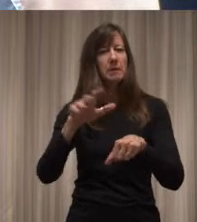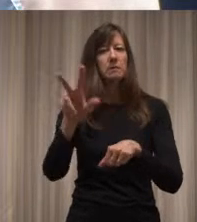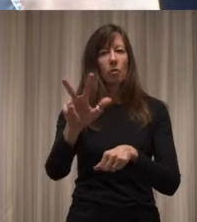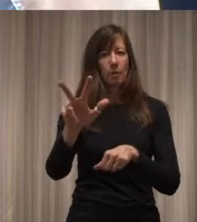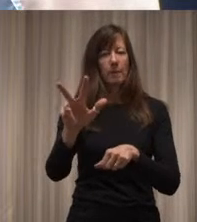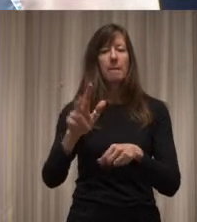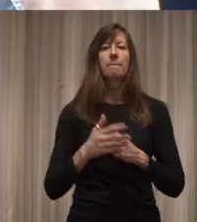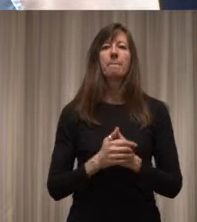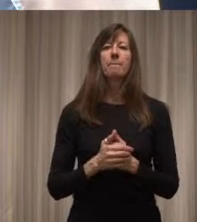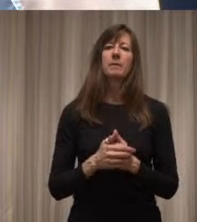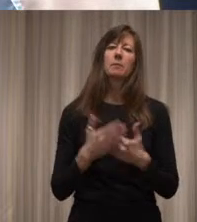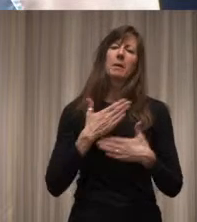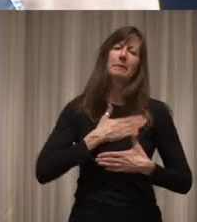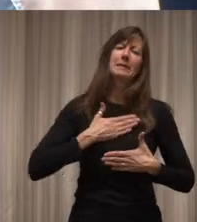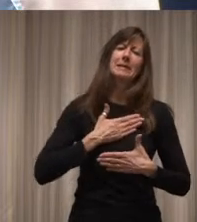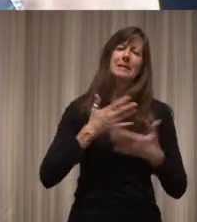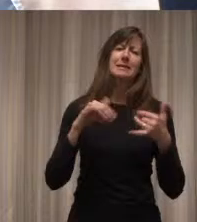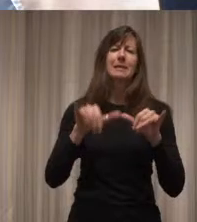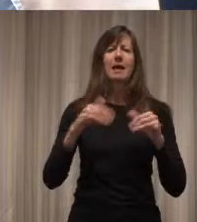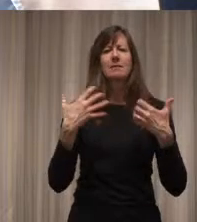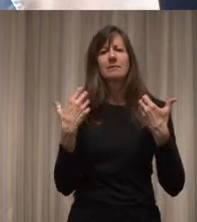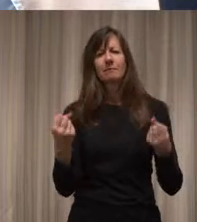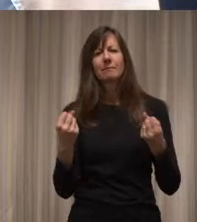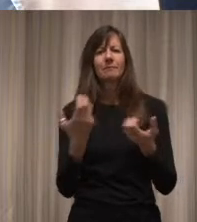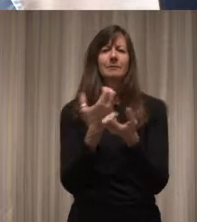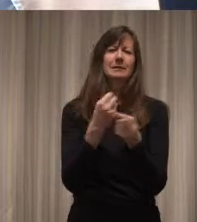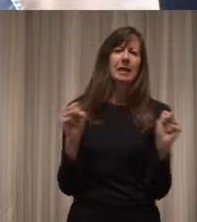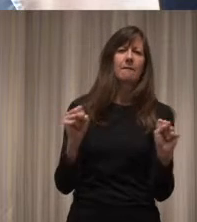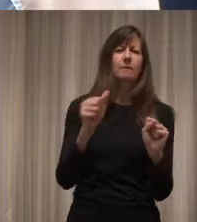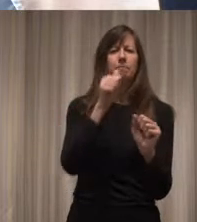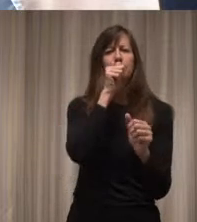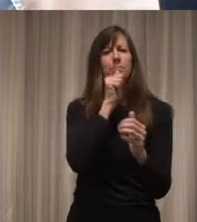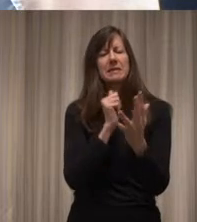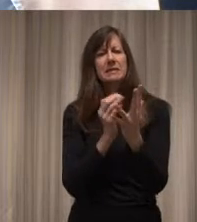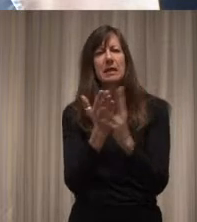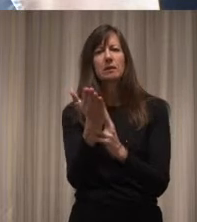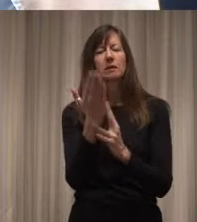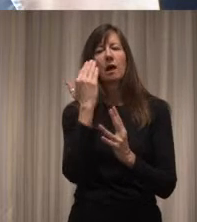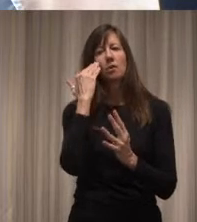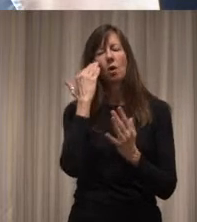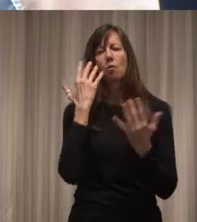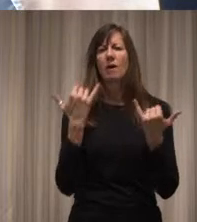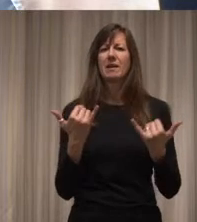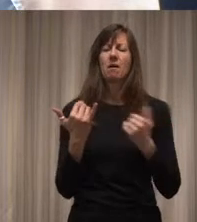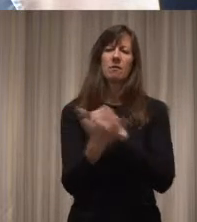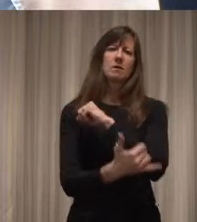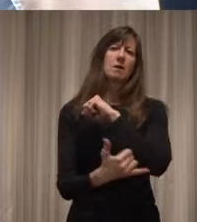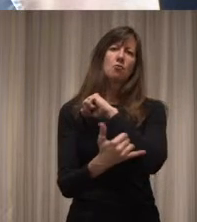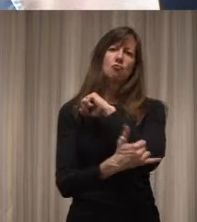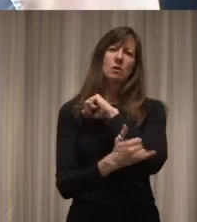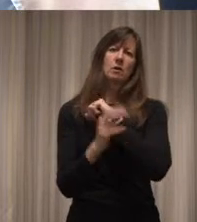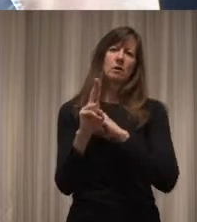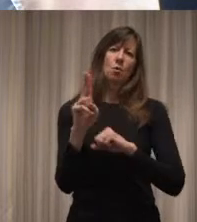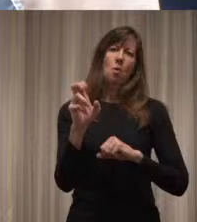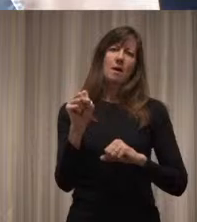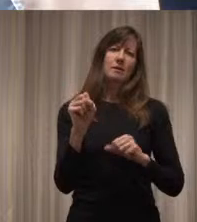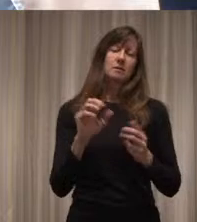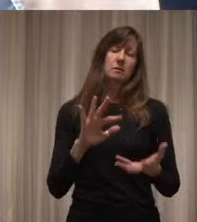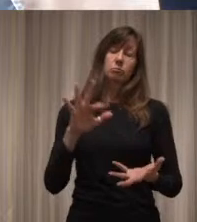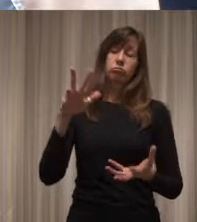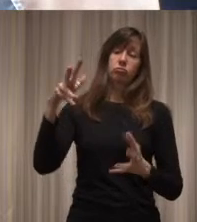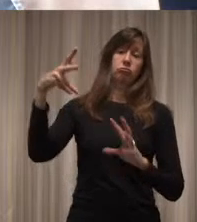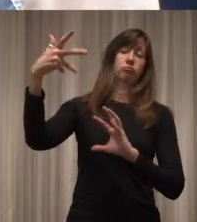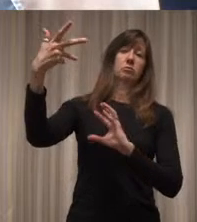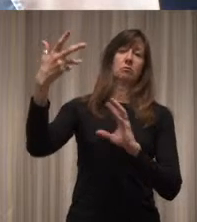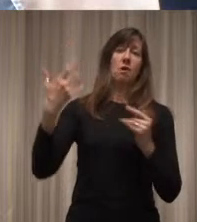especially during these rocky and difficult times for our country. And I am still very much optimistic